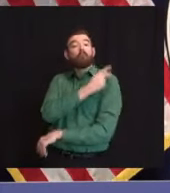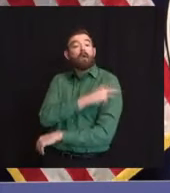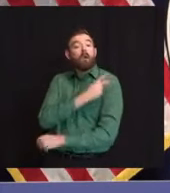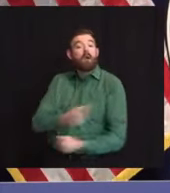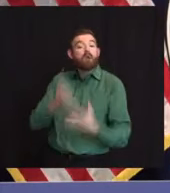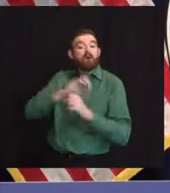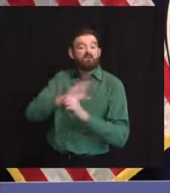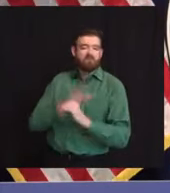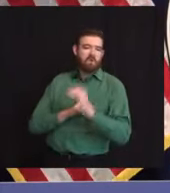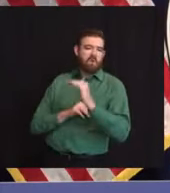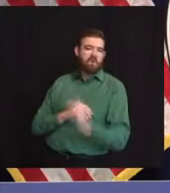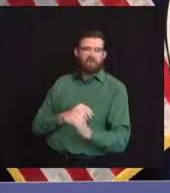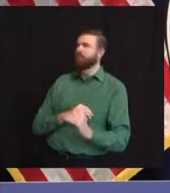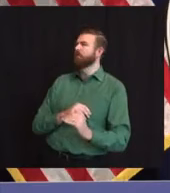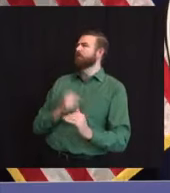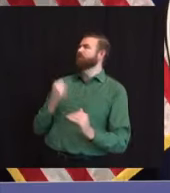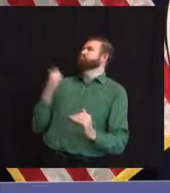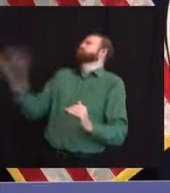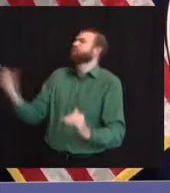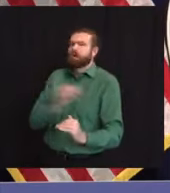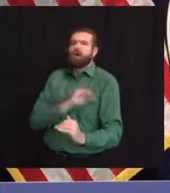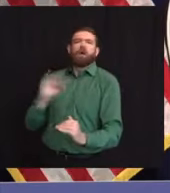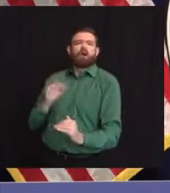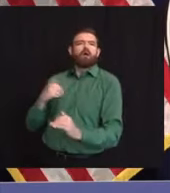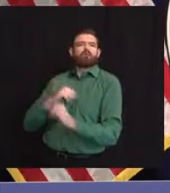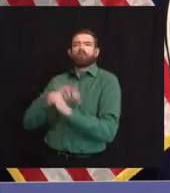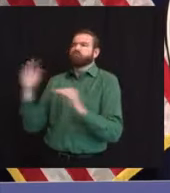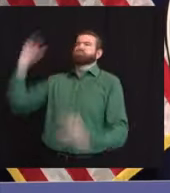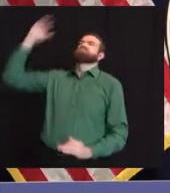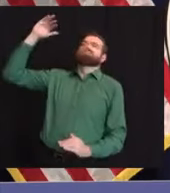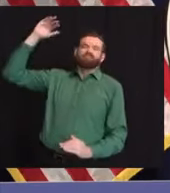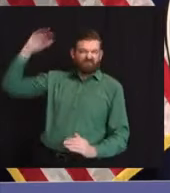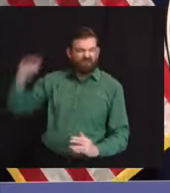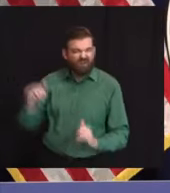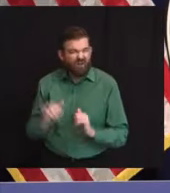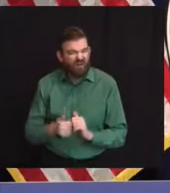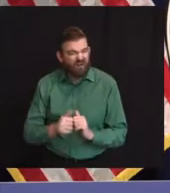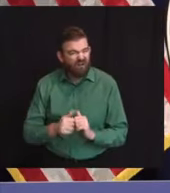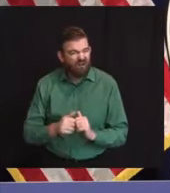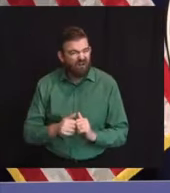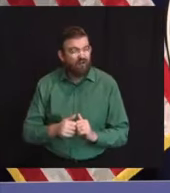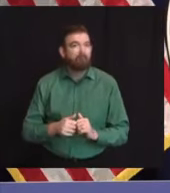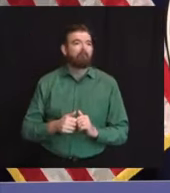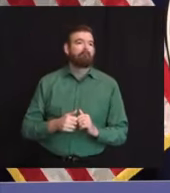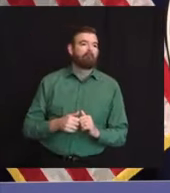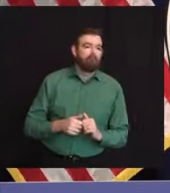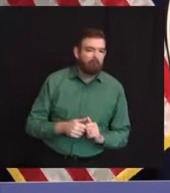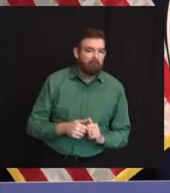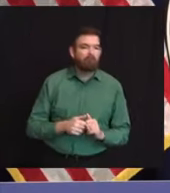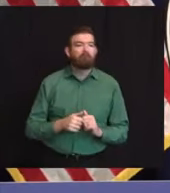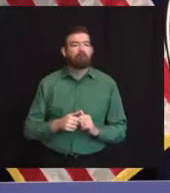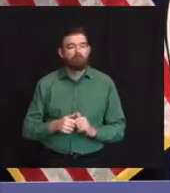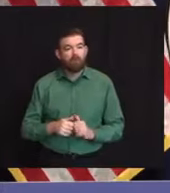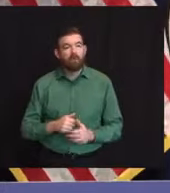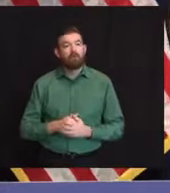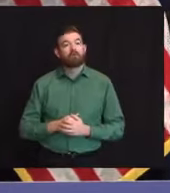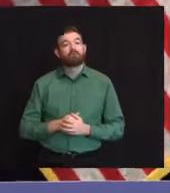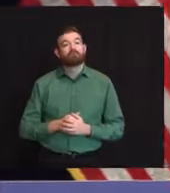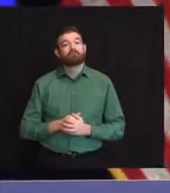Judy, is where's the underlying conditions reality stand now relative to where it may have stood recently?